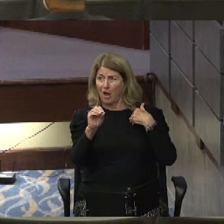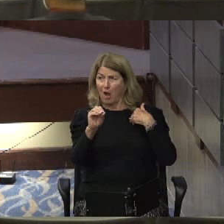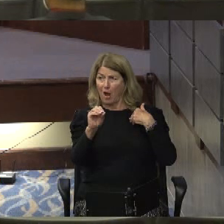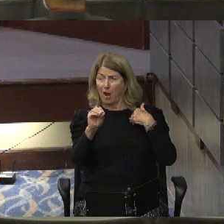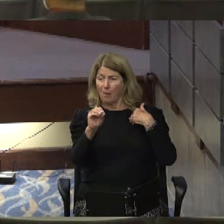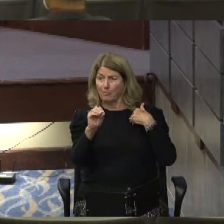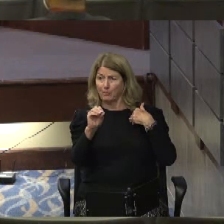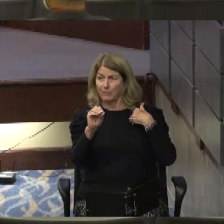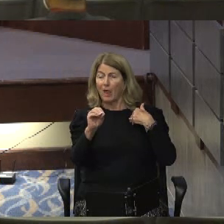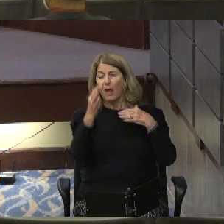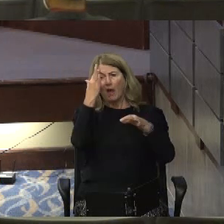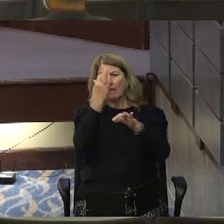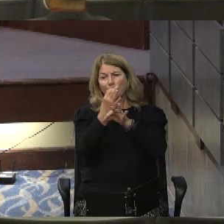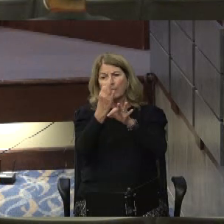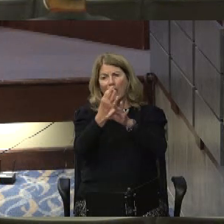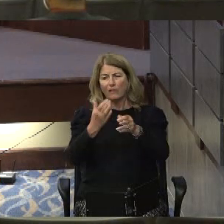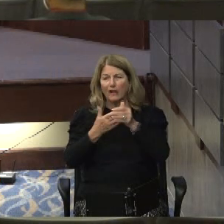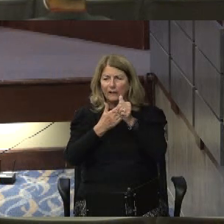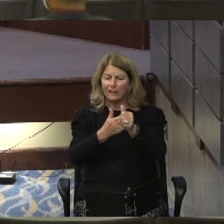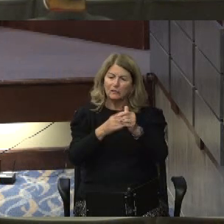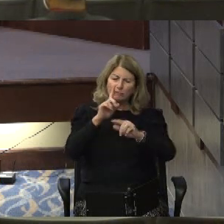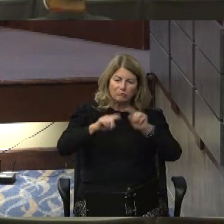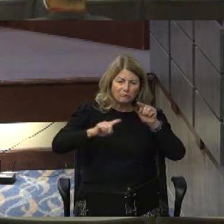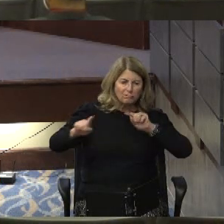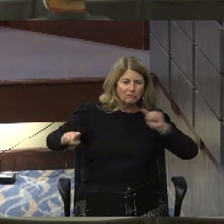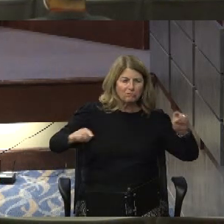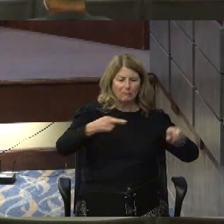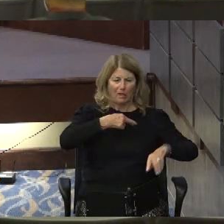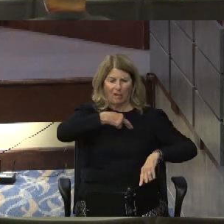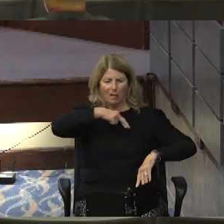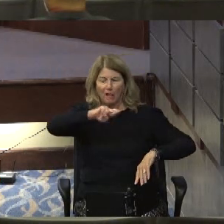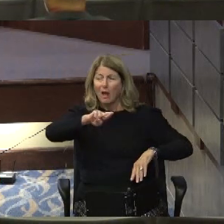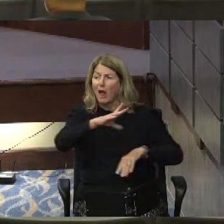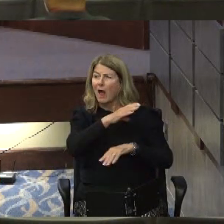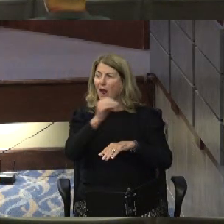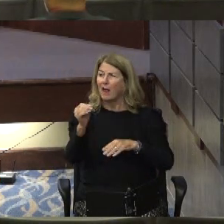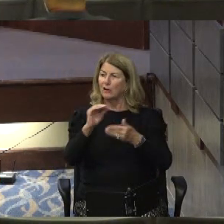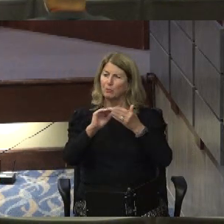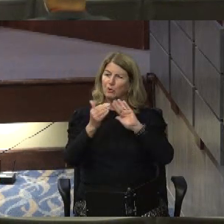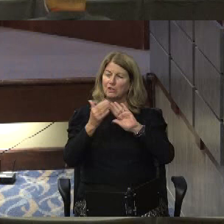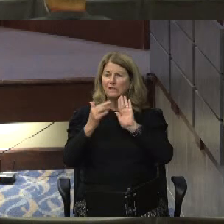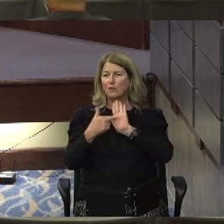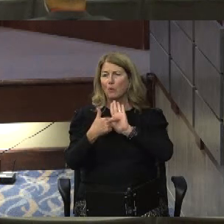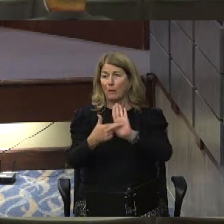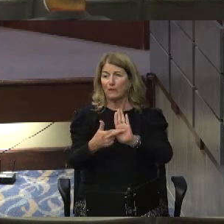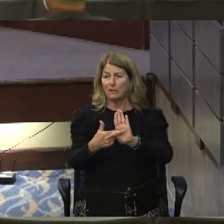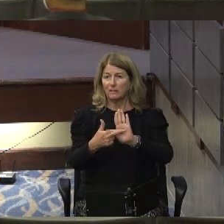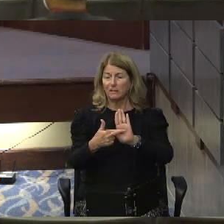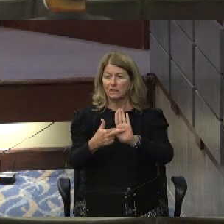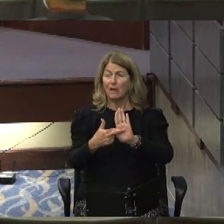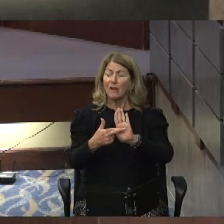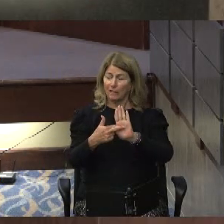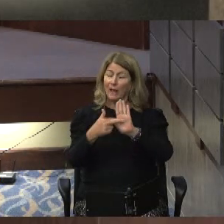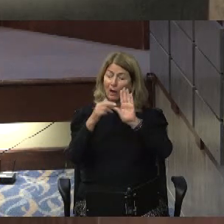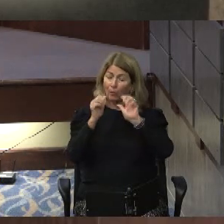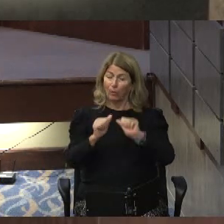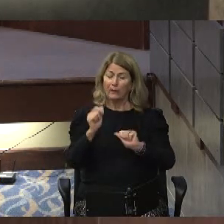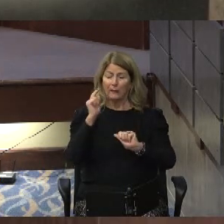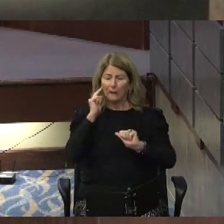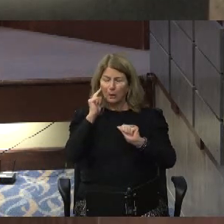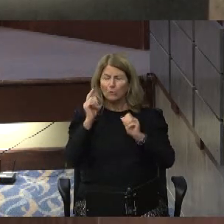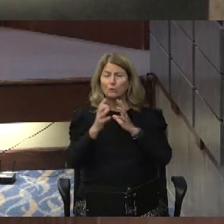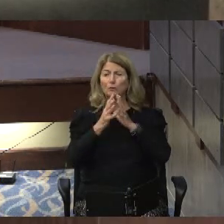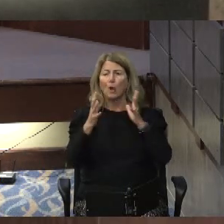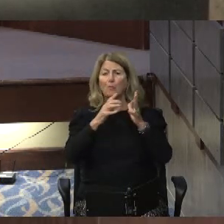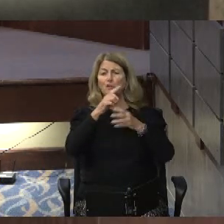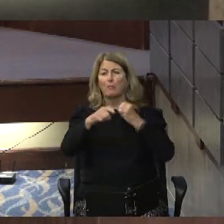faith leaders from a variety of denominations and communities represented that got to hear so much about